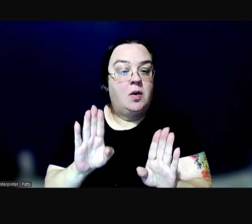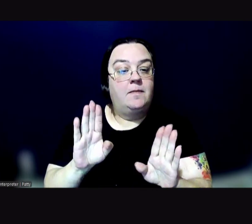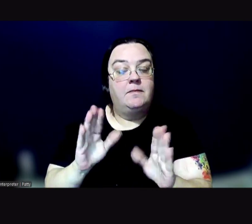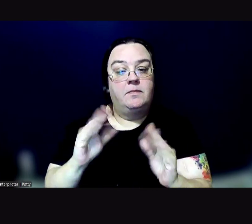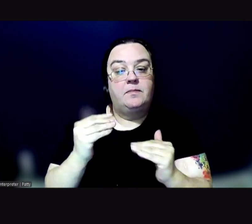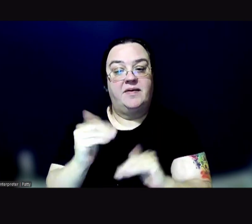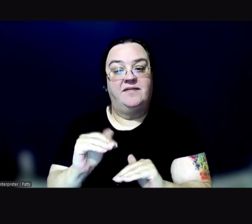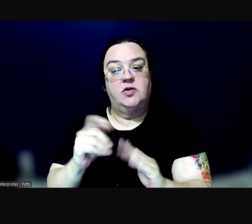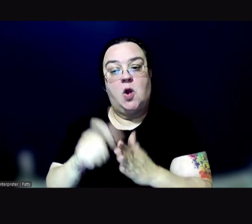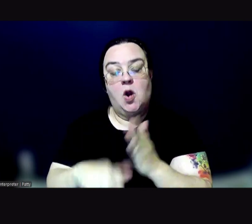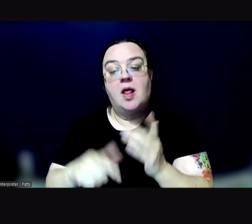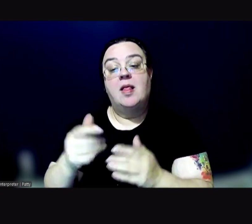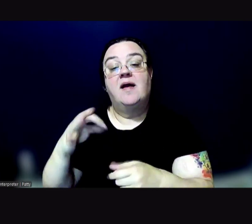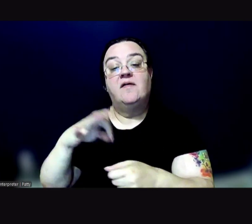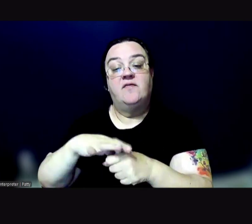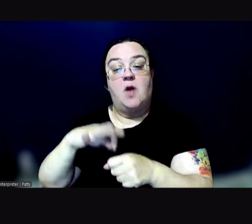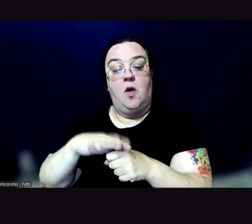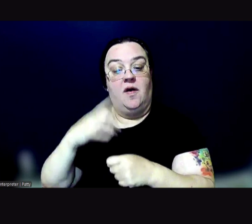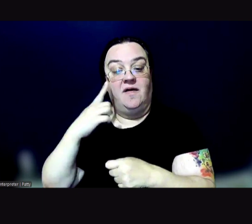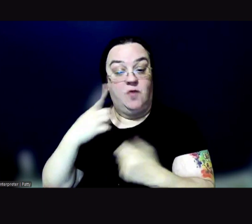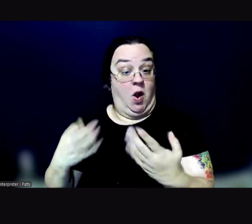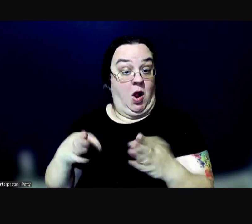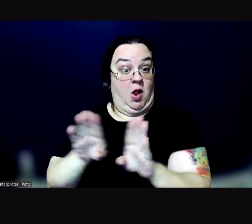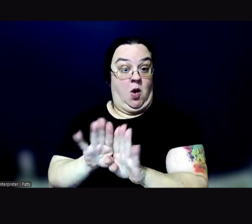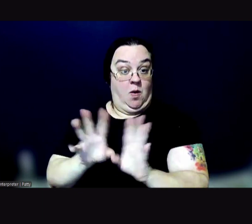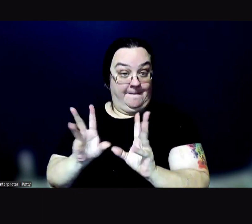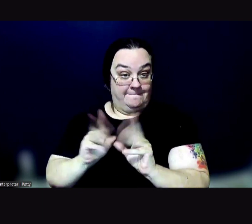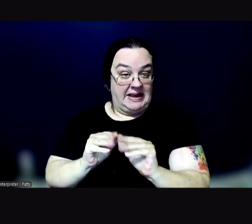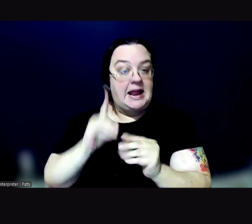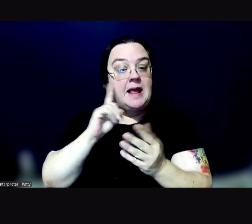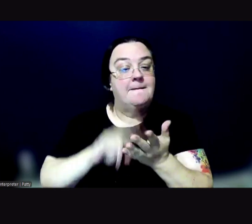The vote to go into closed meeting is for the purpose of